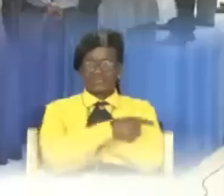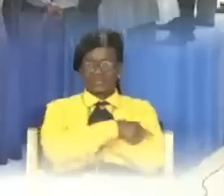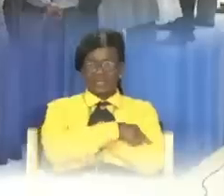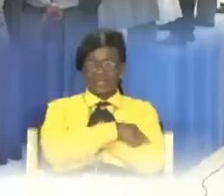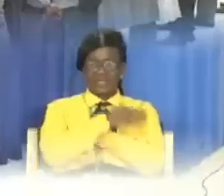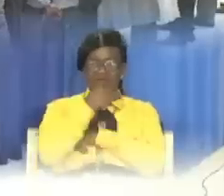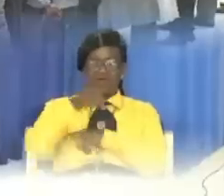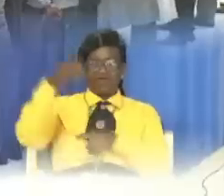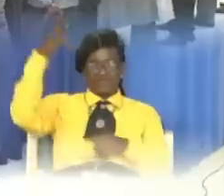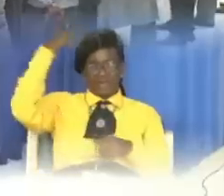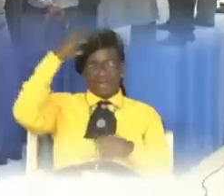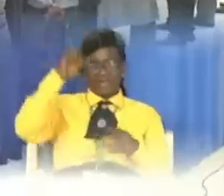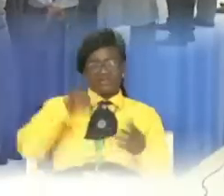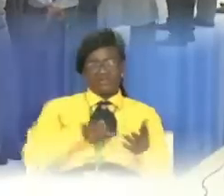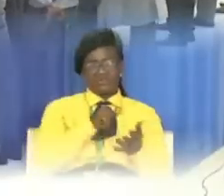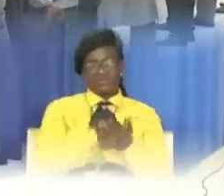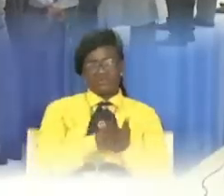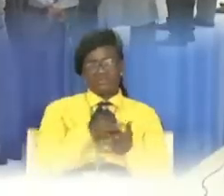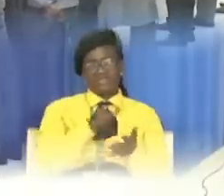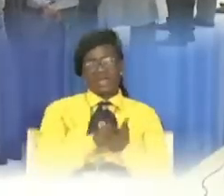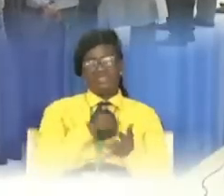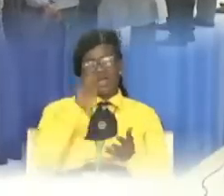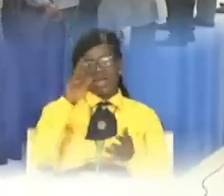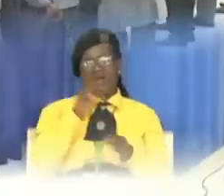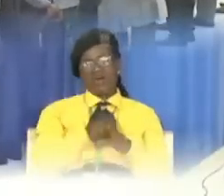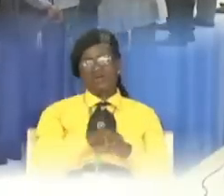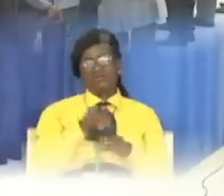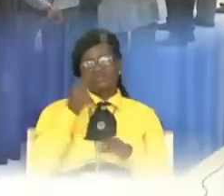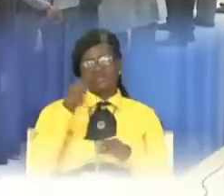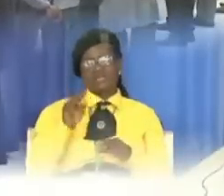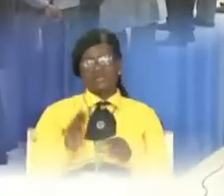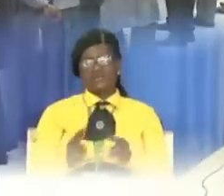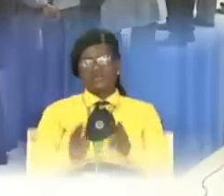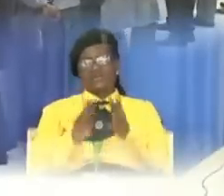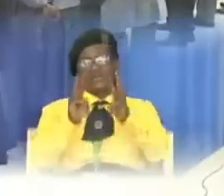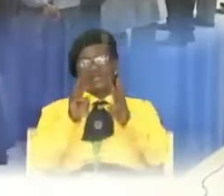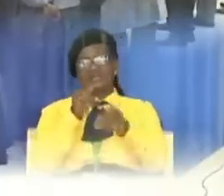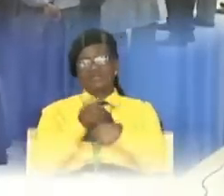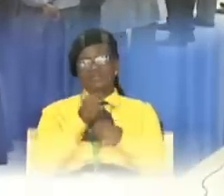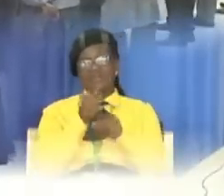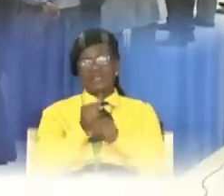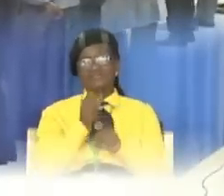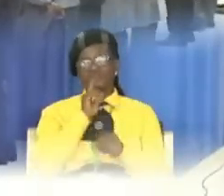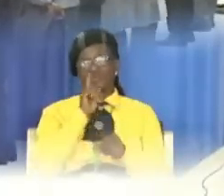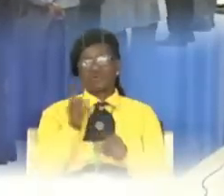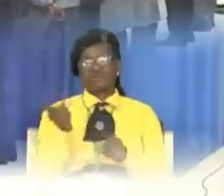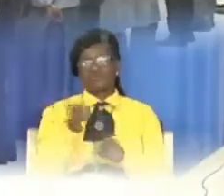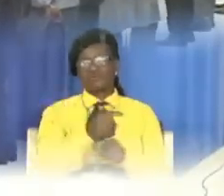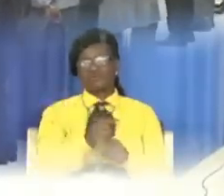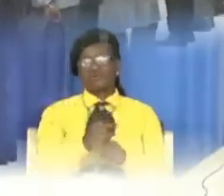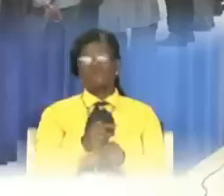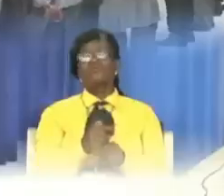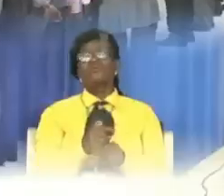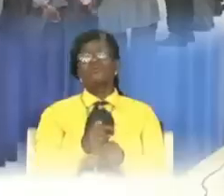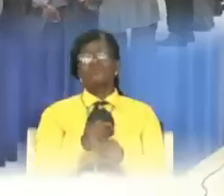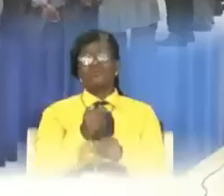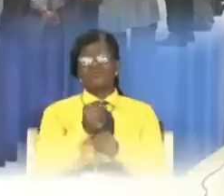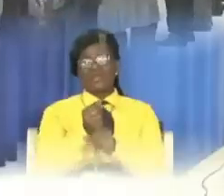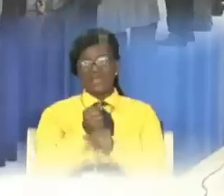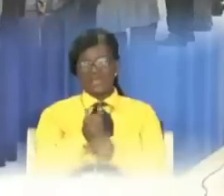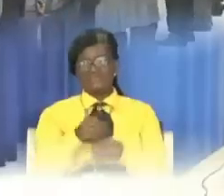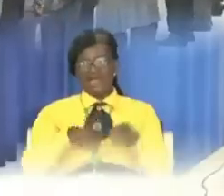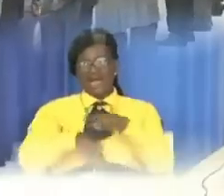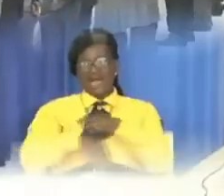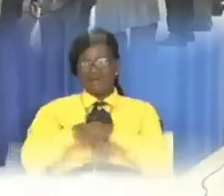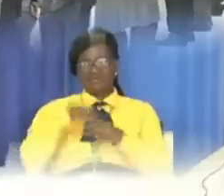Those of you who are still on the way, just make sure you get here before I finish praying, and you'll still be okay.